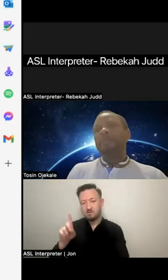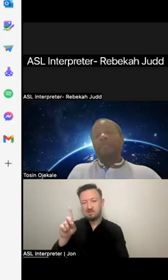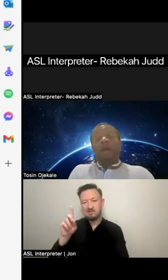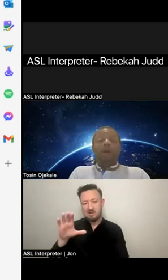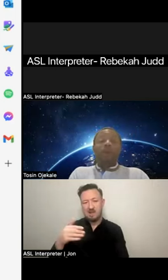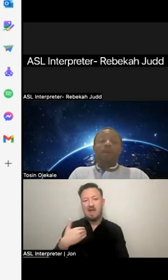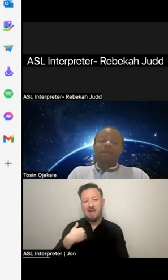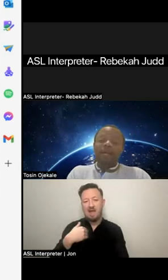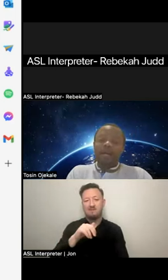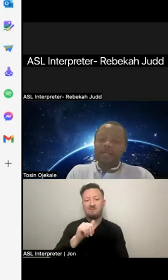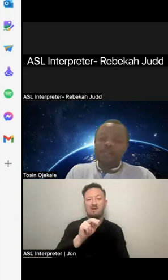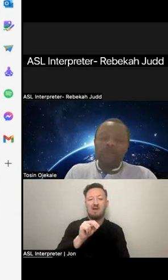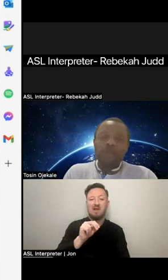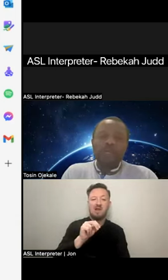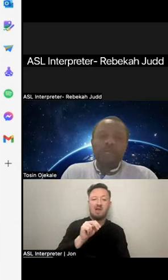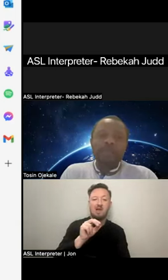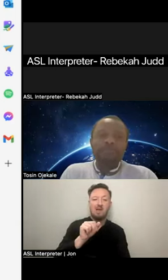sprinkler. Well,